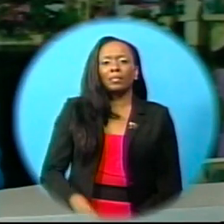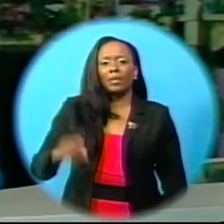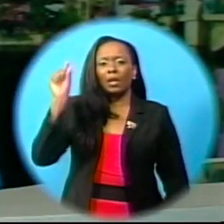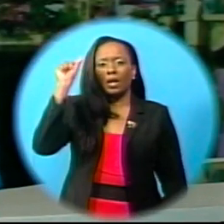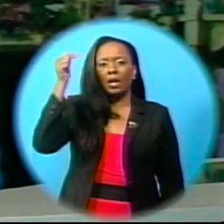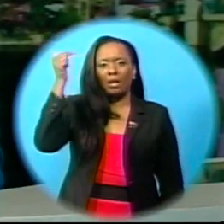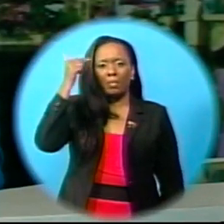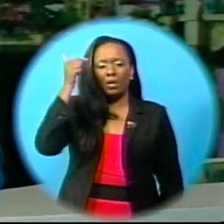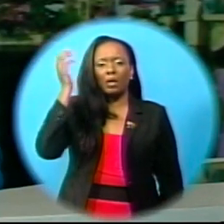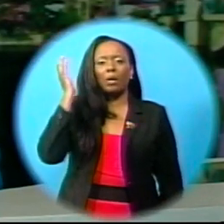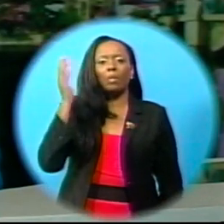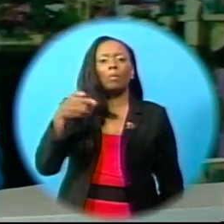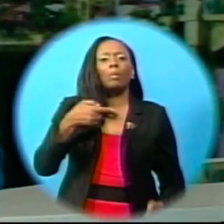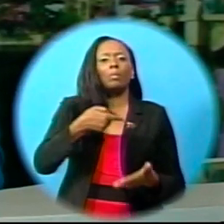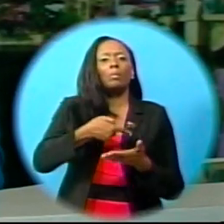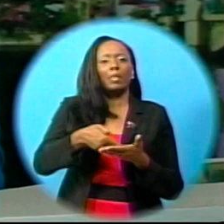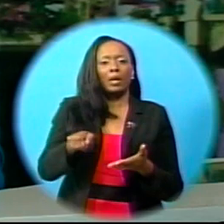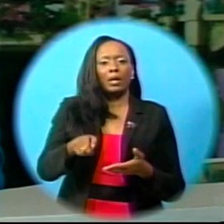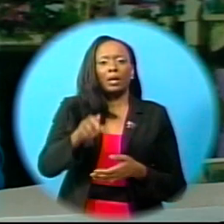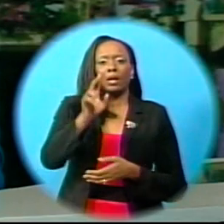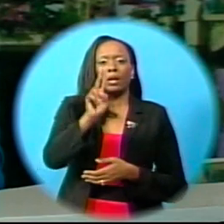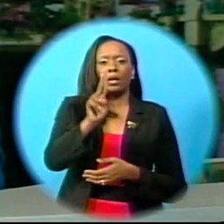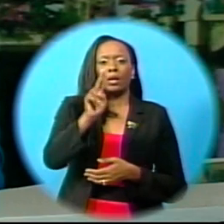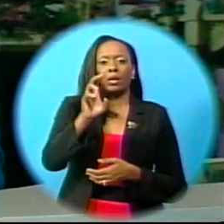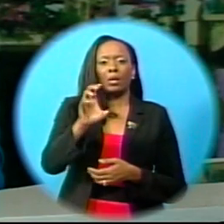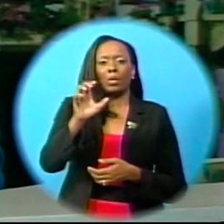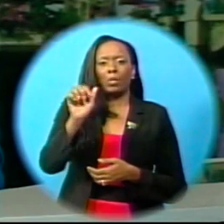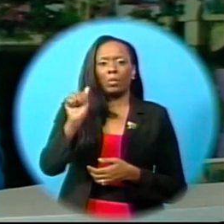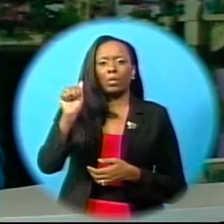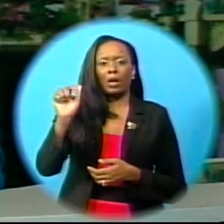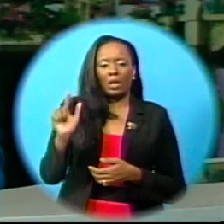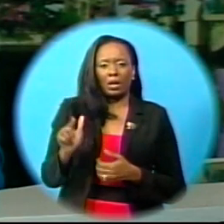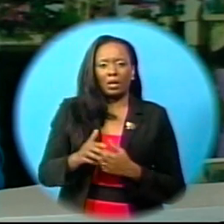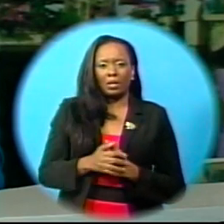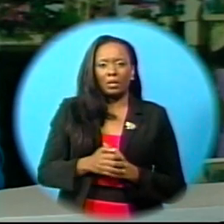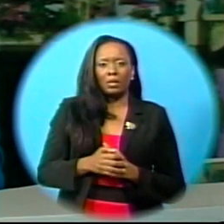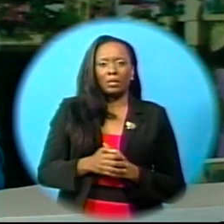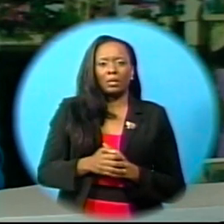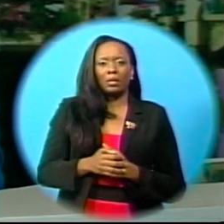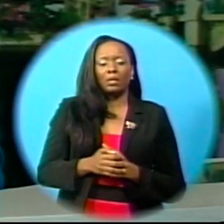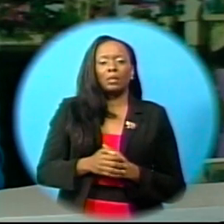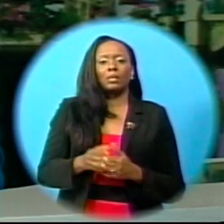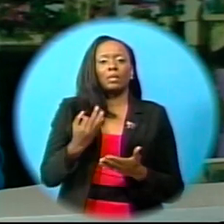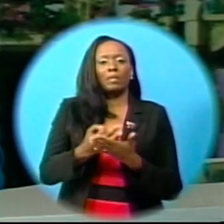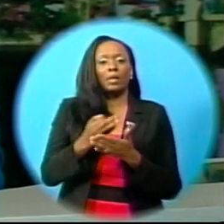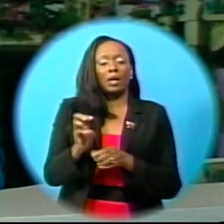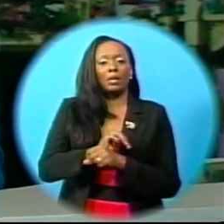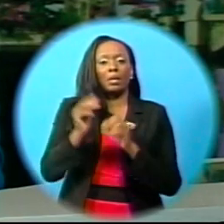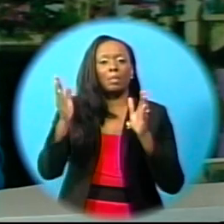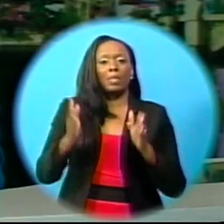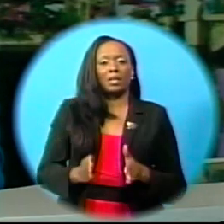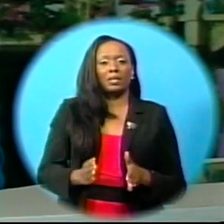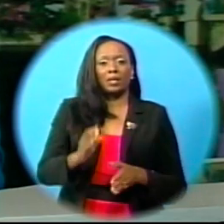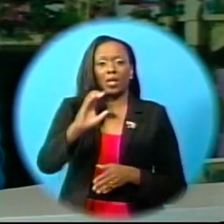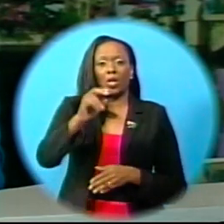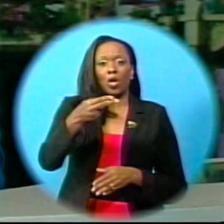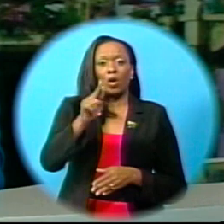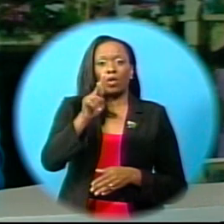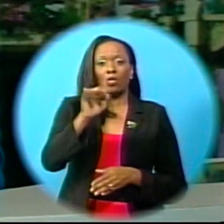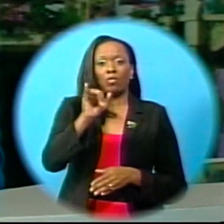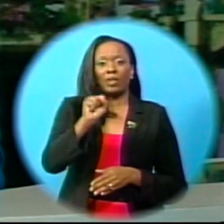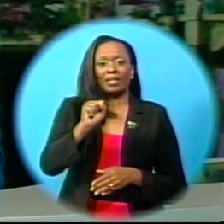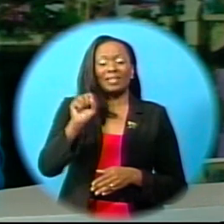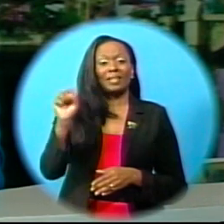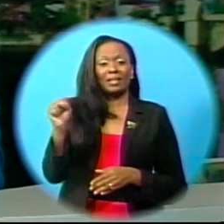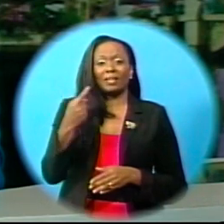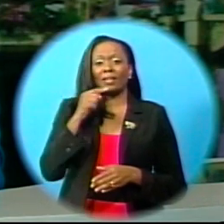Government will honor its commitment to pay United Commercial Auto Works Limited, known as UCAL. This assurance from Finance Minister Chris